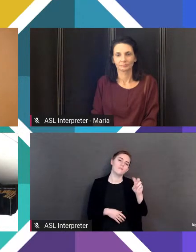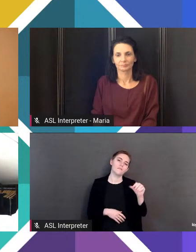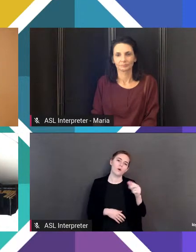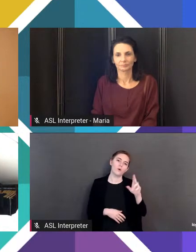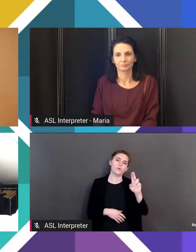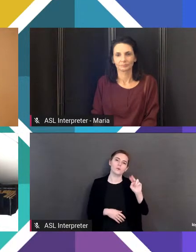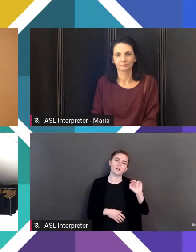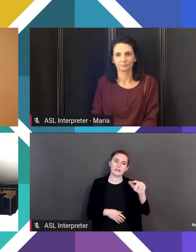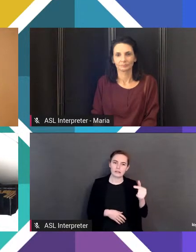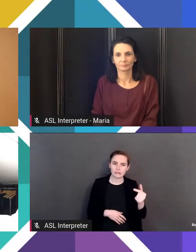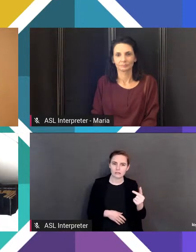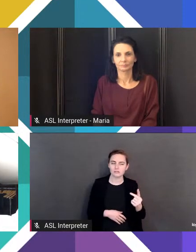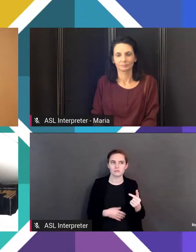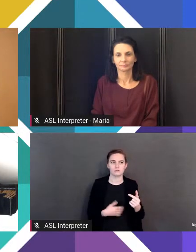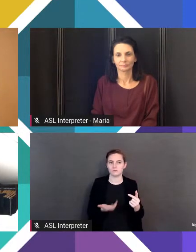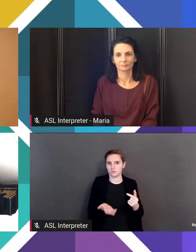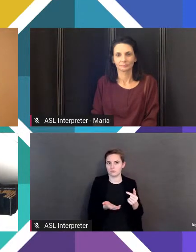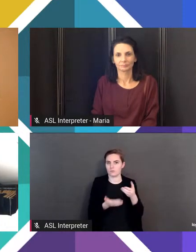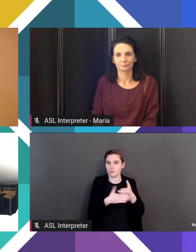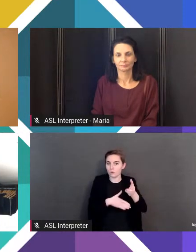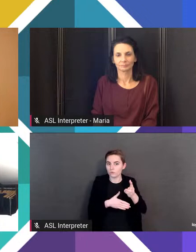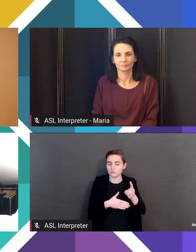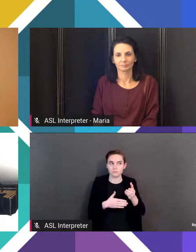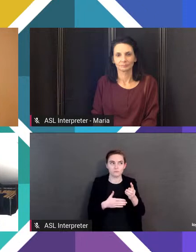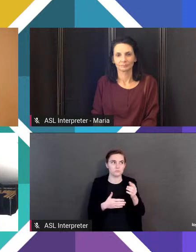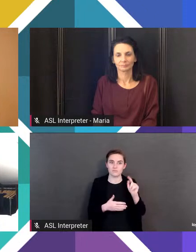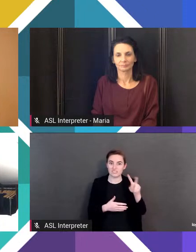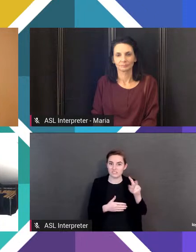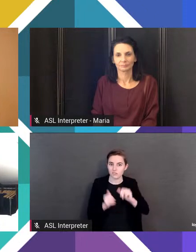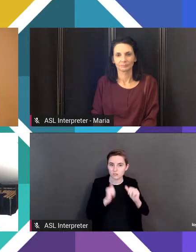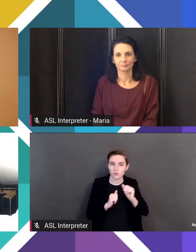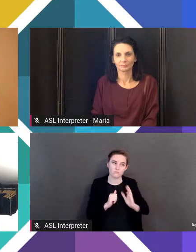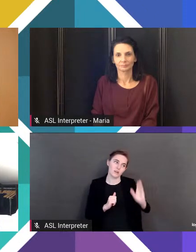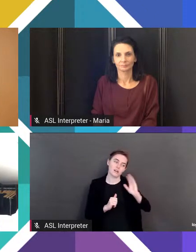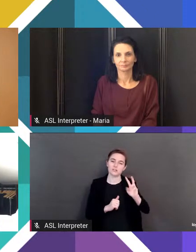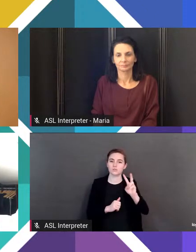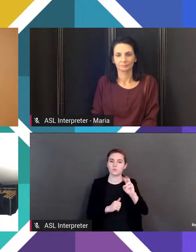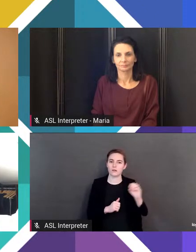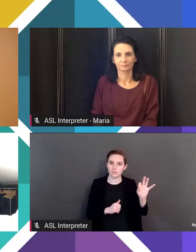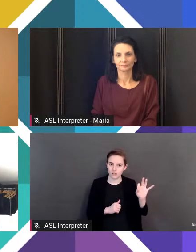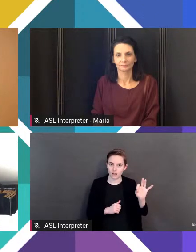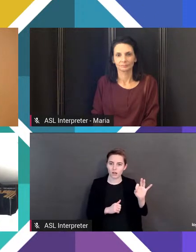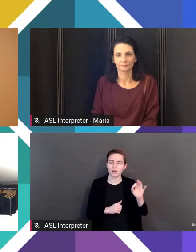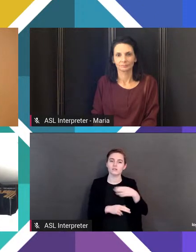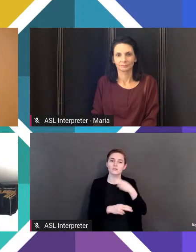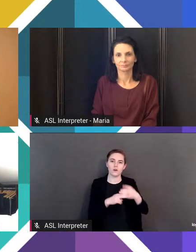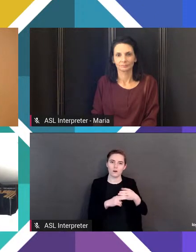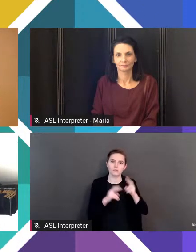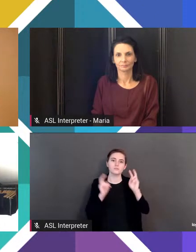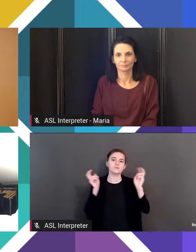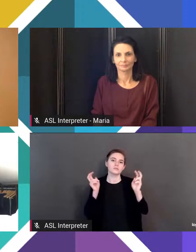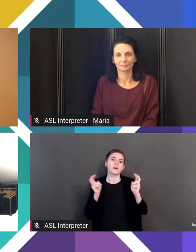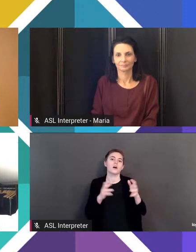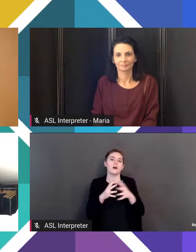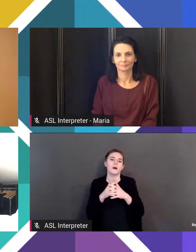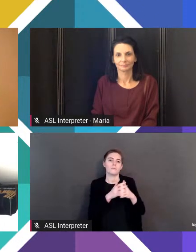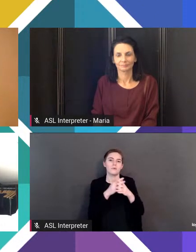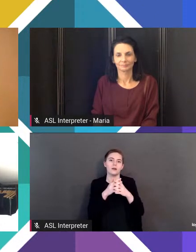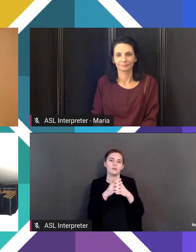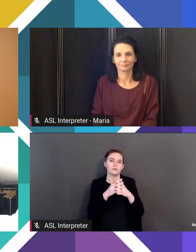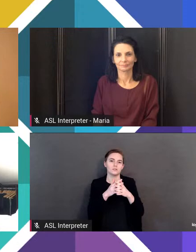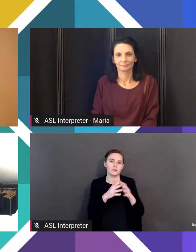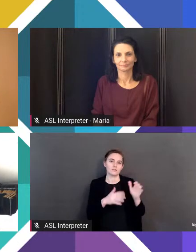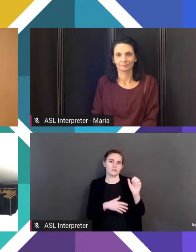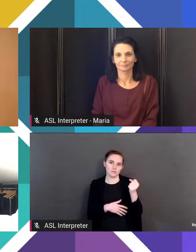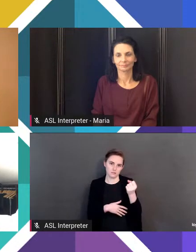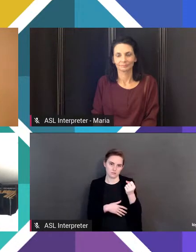show that was on back in like 2009 called America's Best Dance Crew. And there was a group